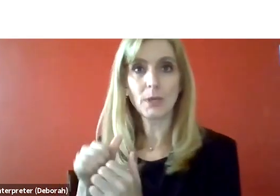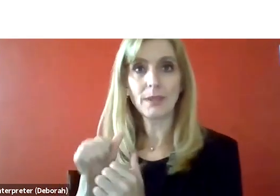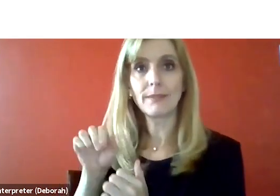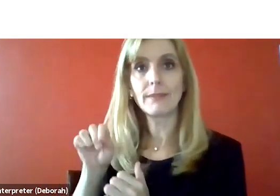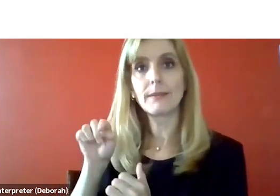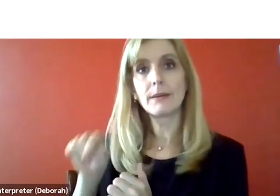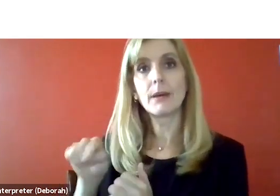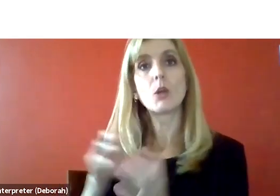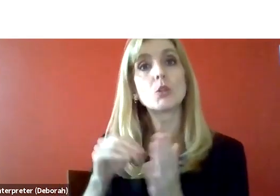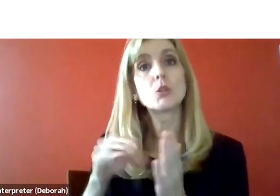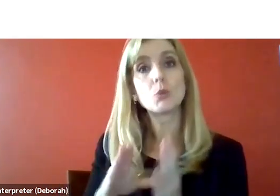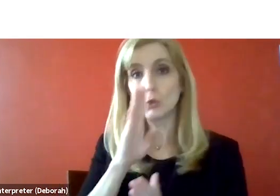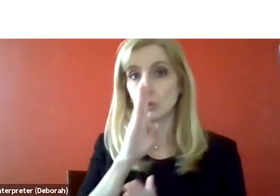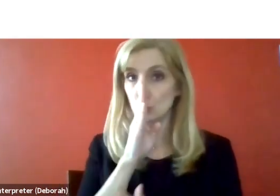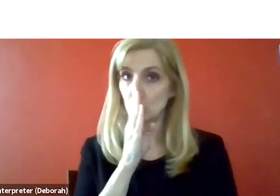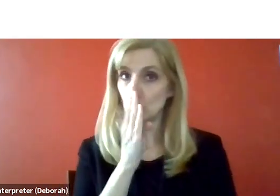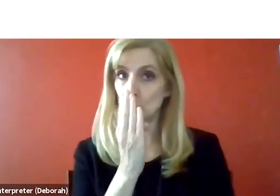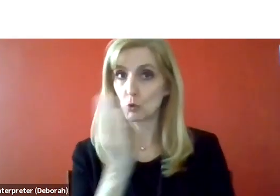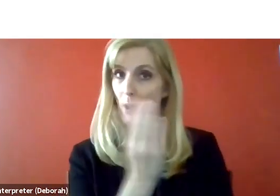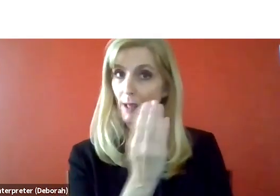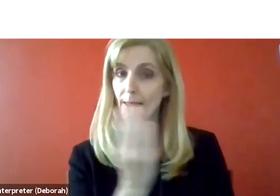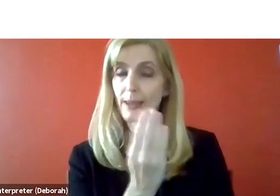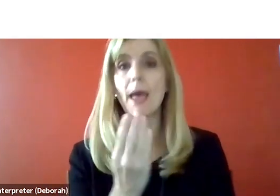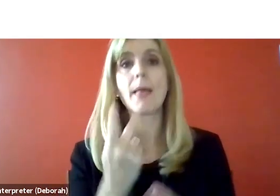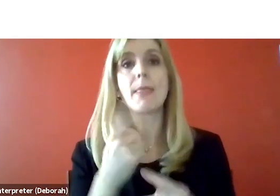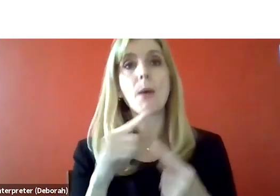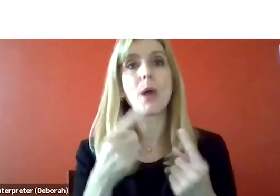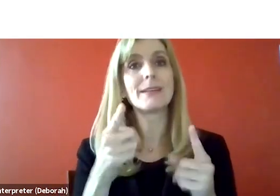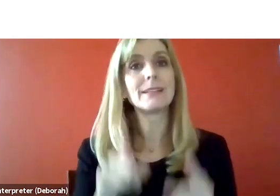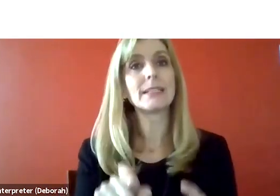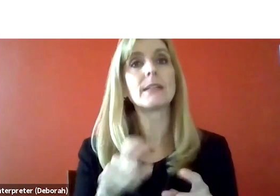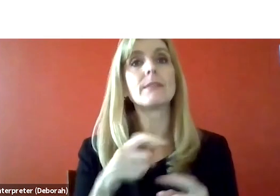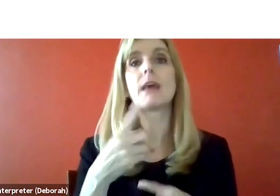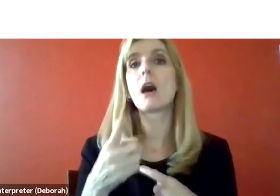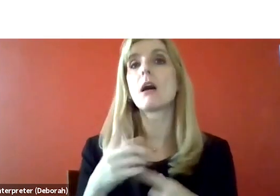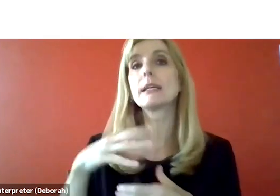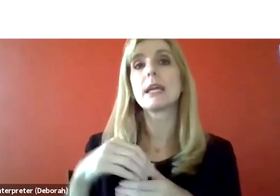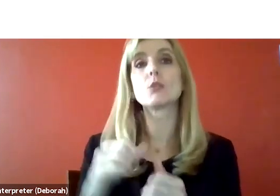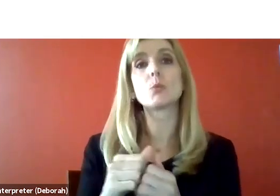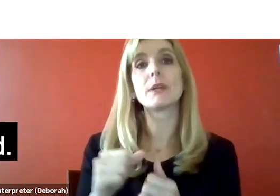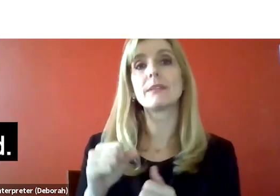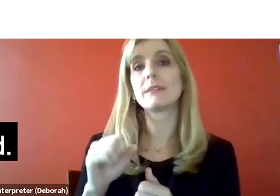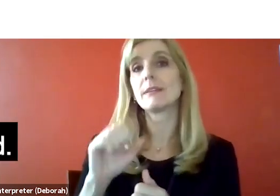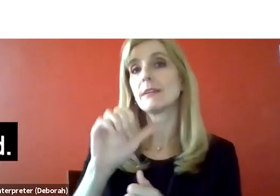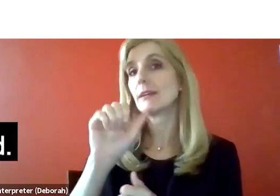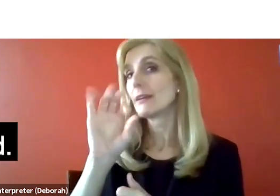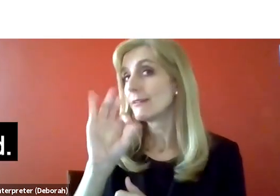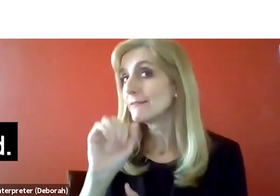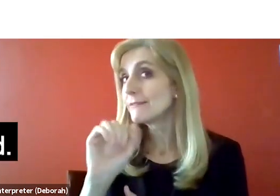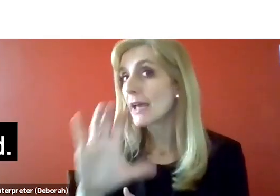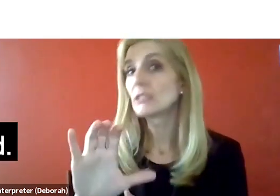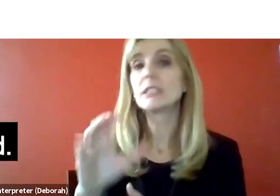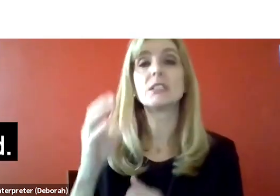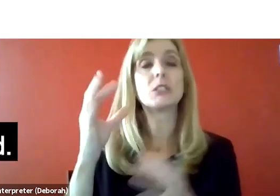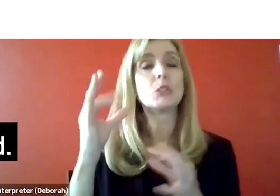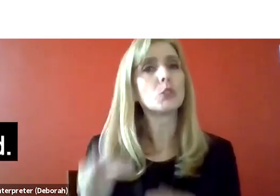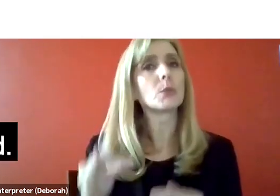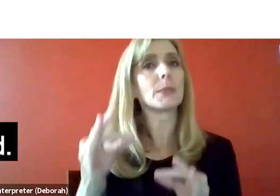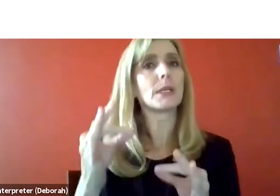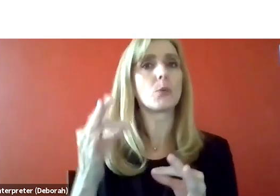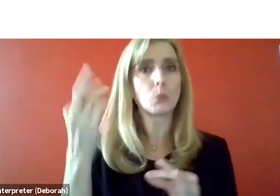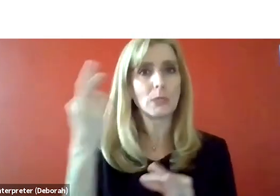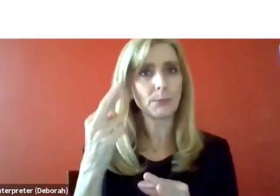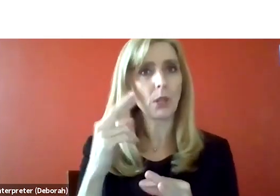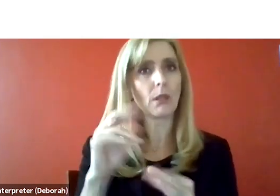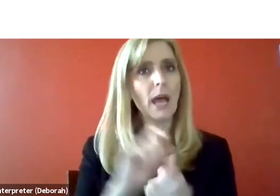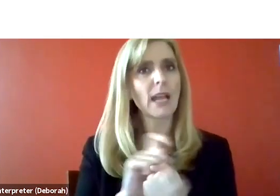the student directly, and also as needed, will engage with faculty or others to determine reasonable accommodations as needed.